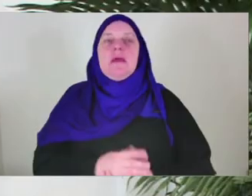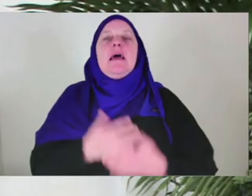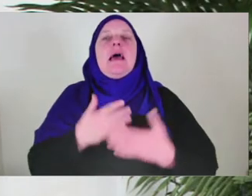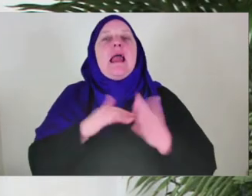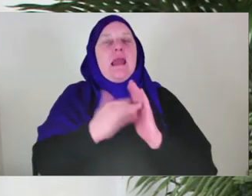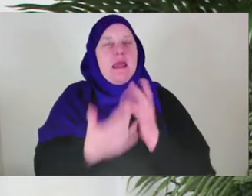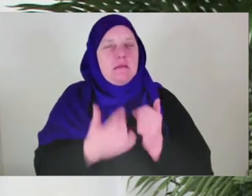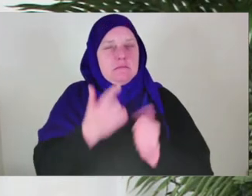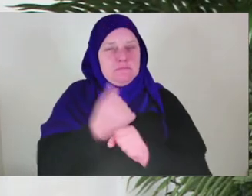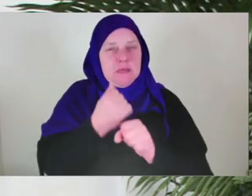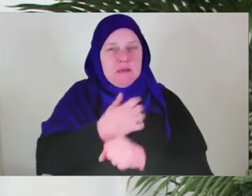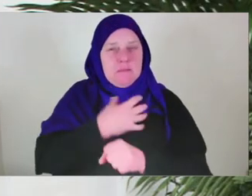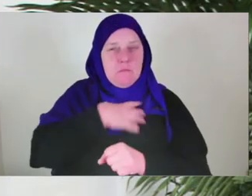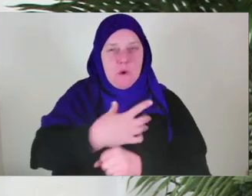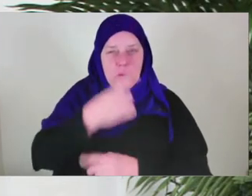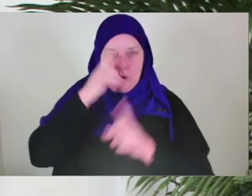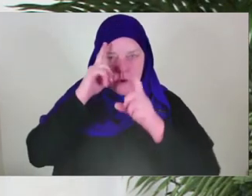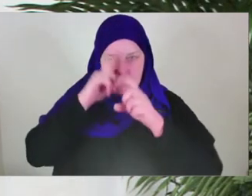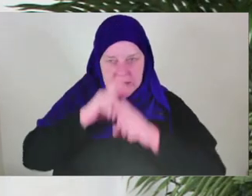worry.